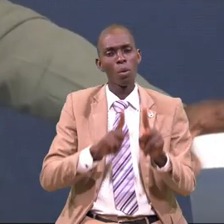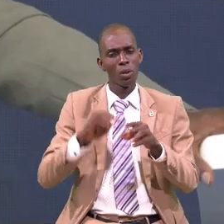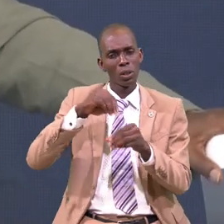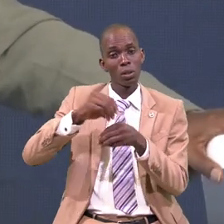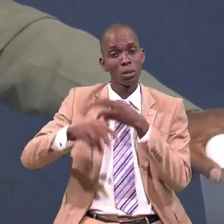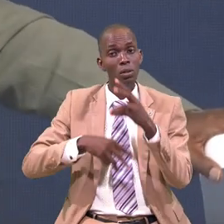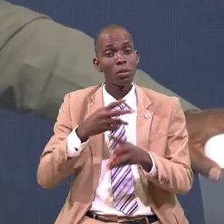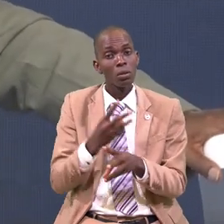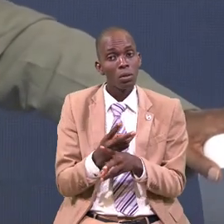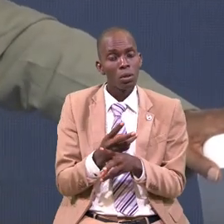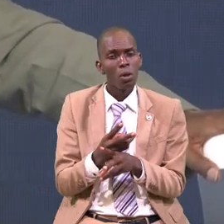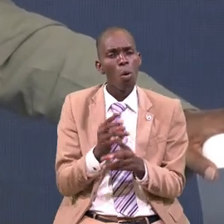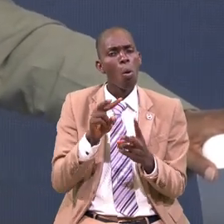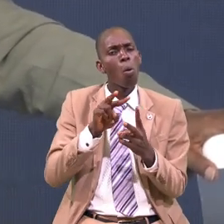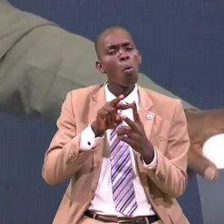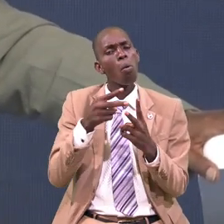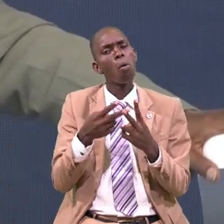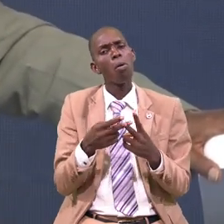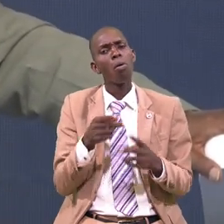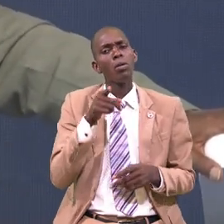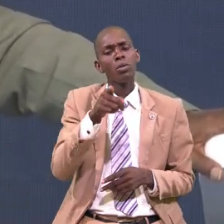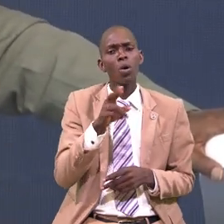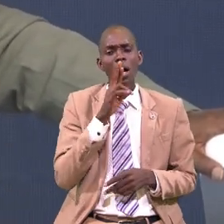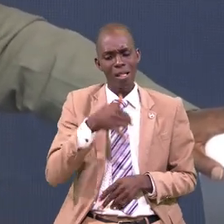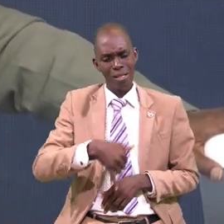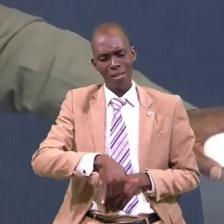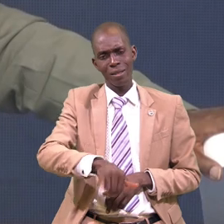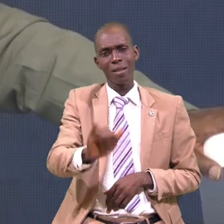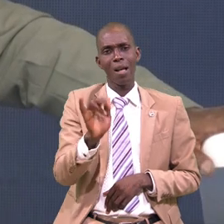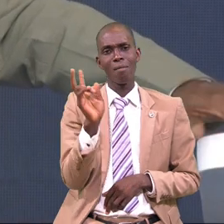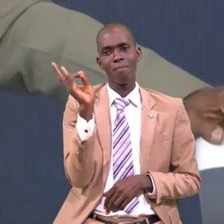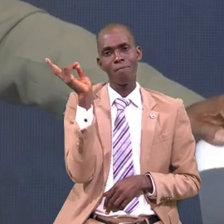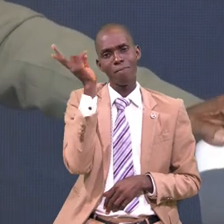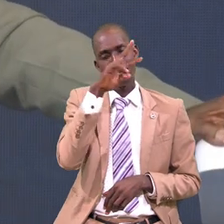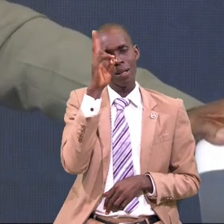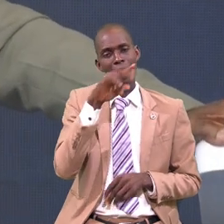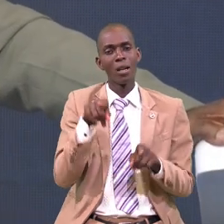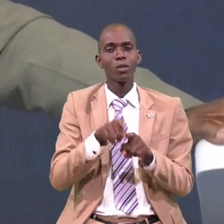Was you as careless as you were before you were born again?